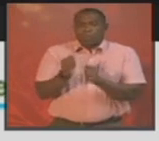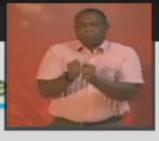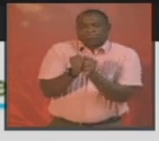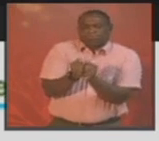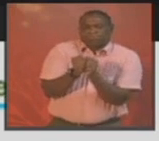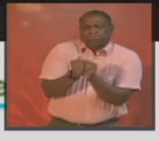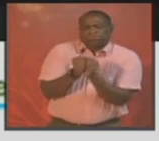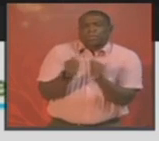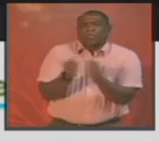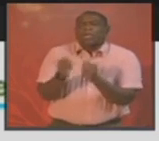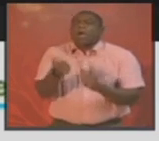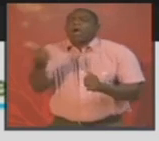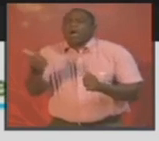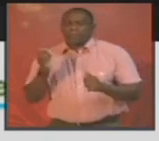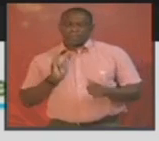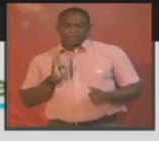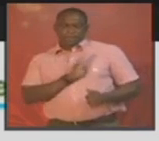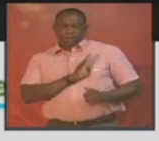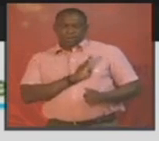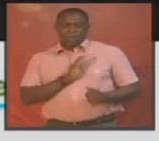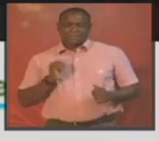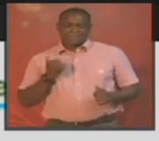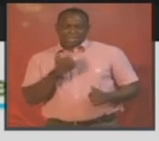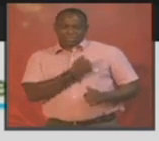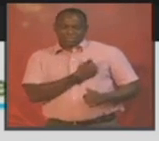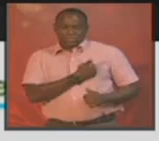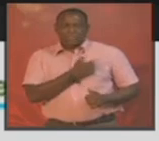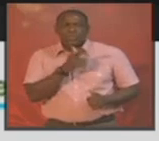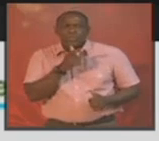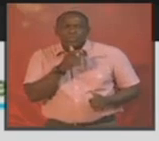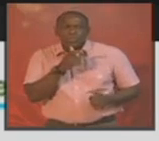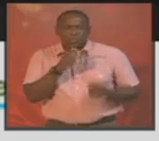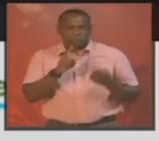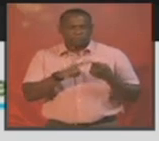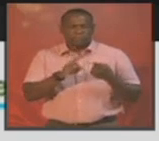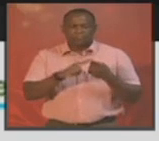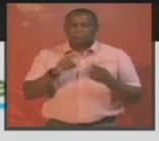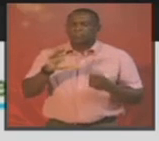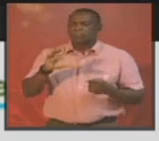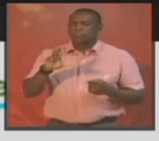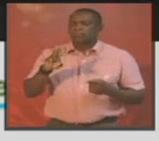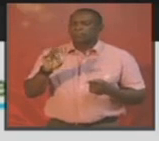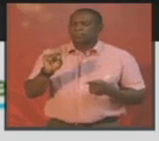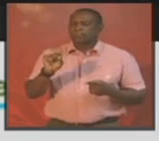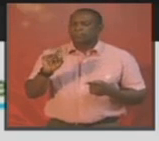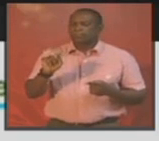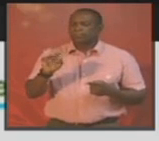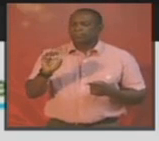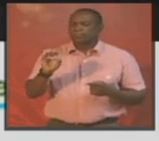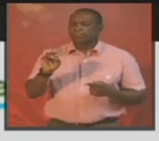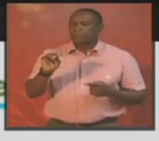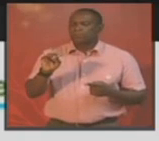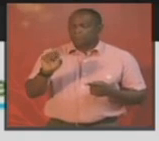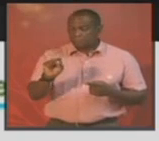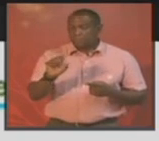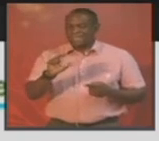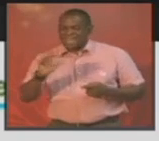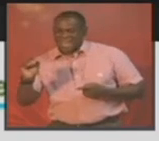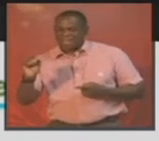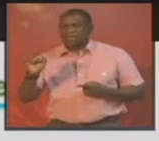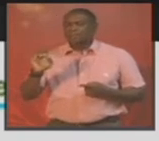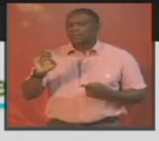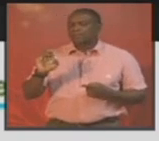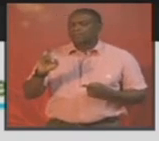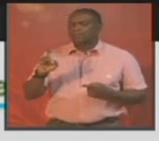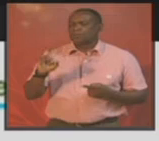agencies, such as Customs and Excise, and this is important that assists us in certain degree of